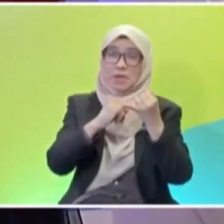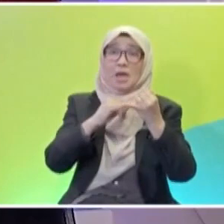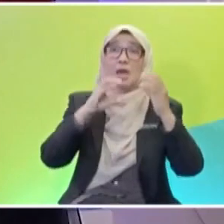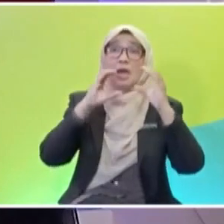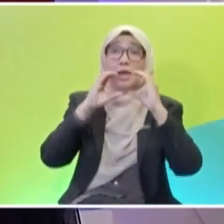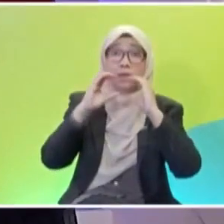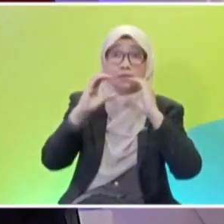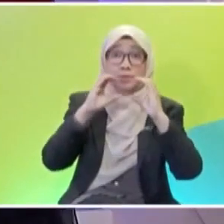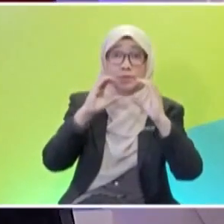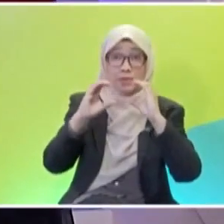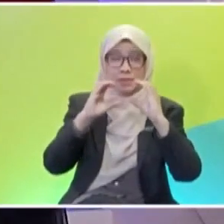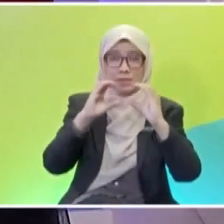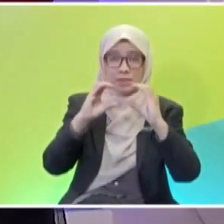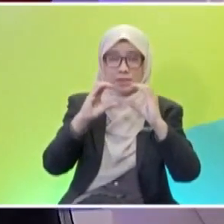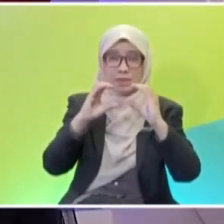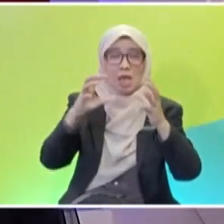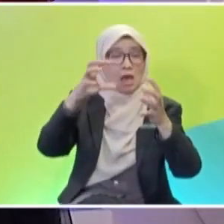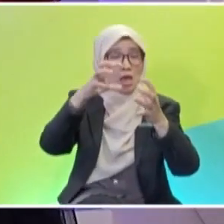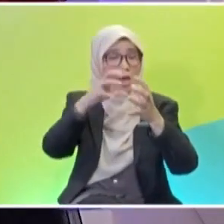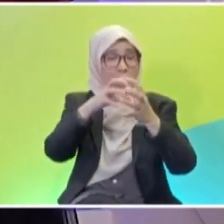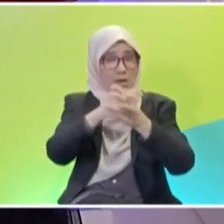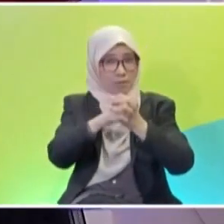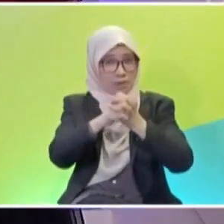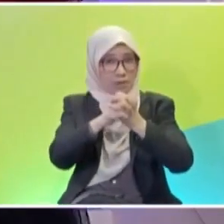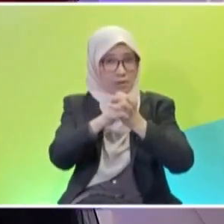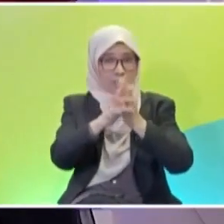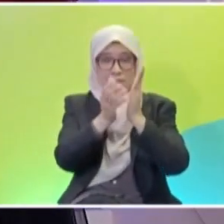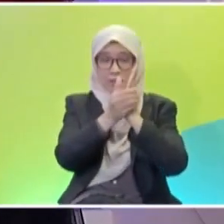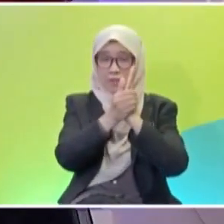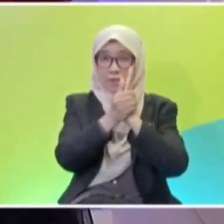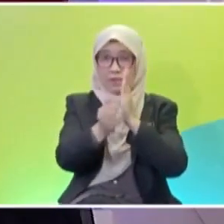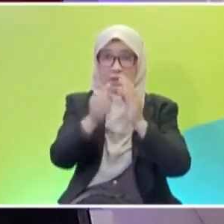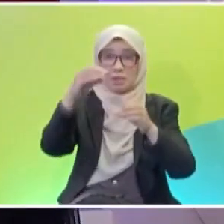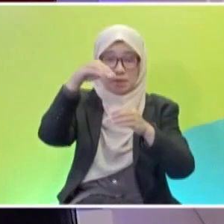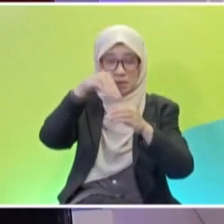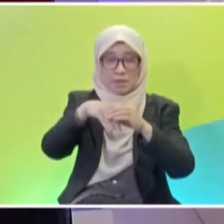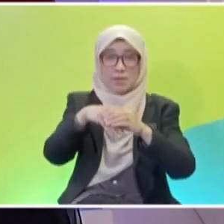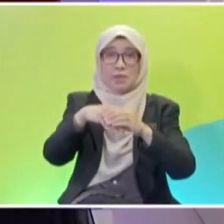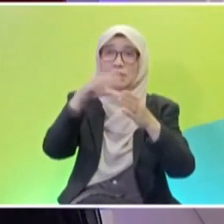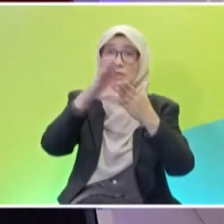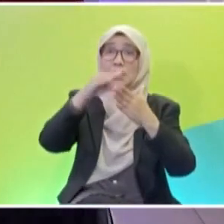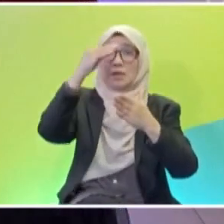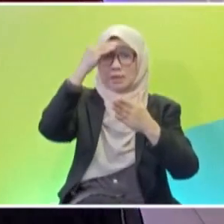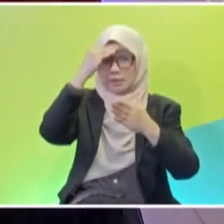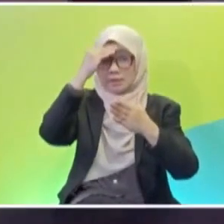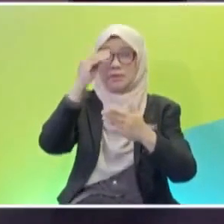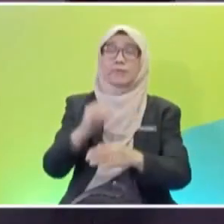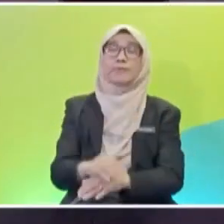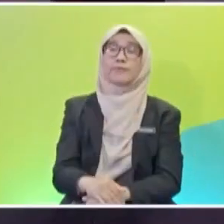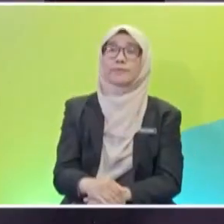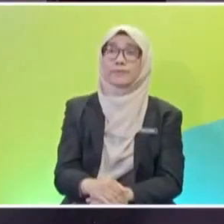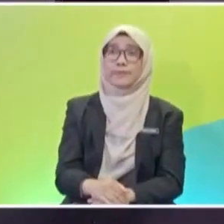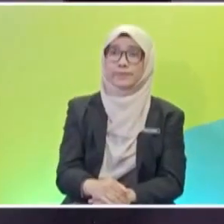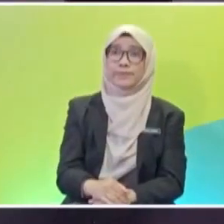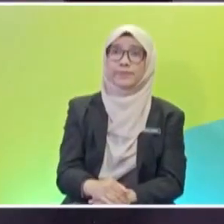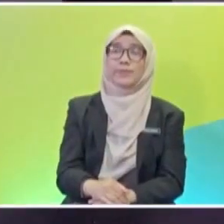because speaking is a complementary skill in this particular lesson. Okay? Right. Okay. All right. Yes. So, are the